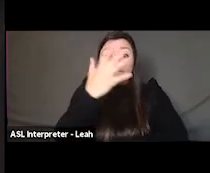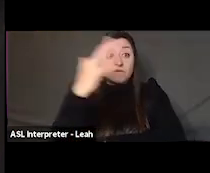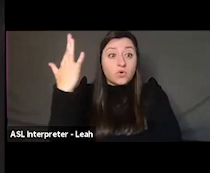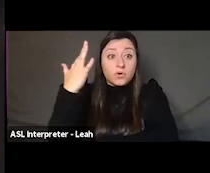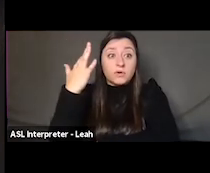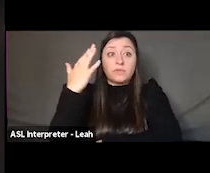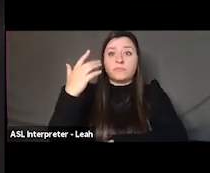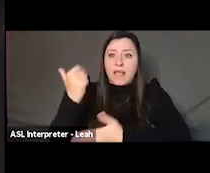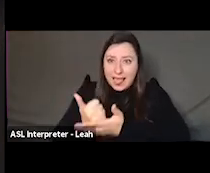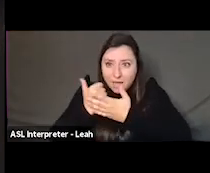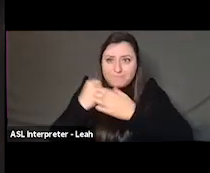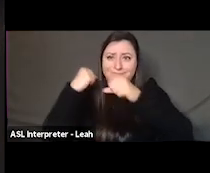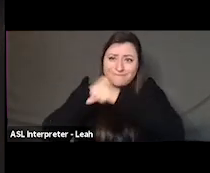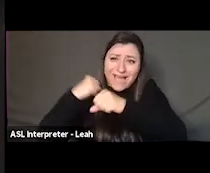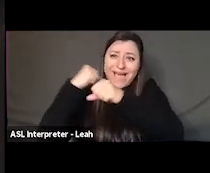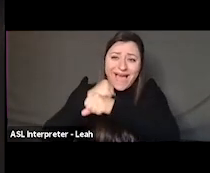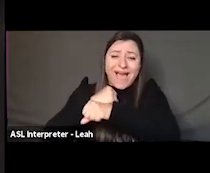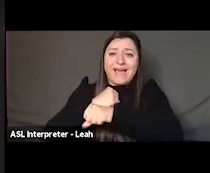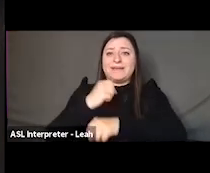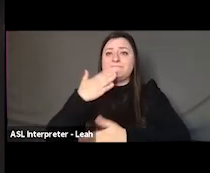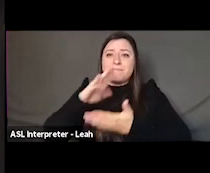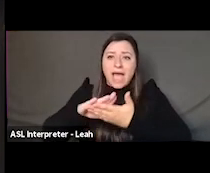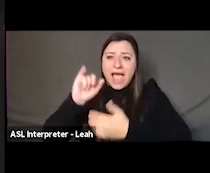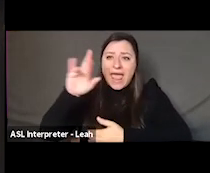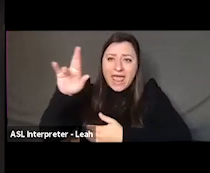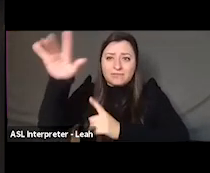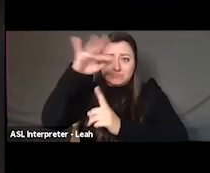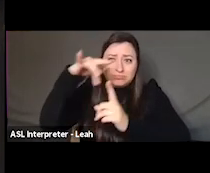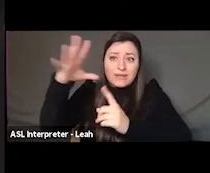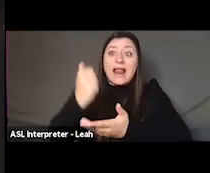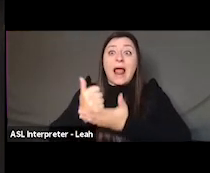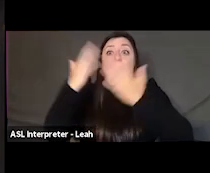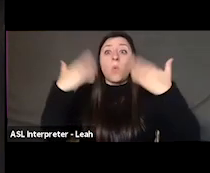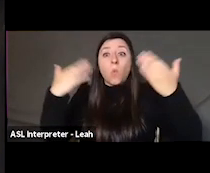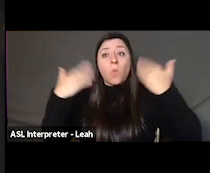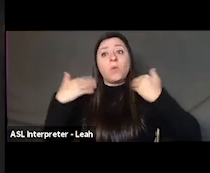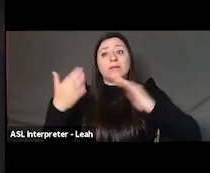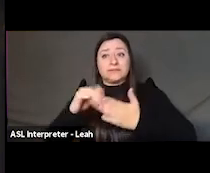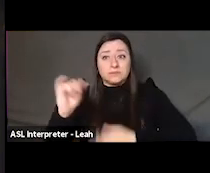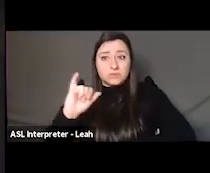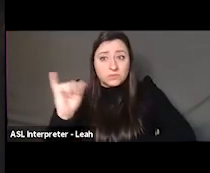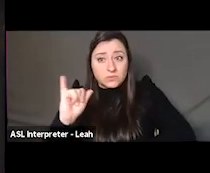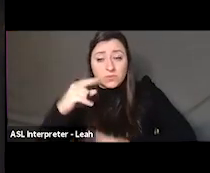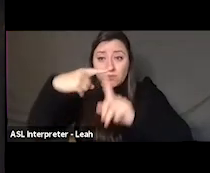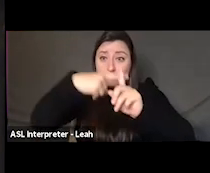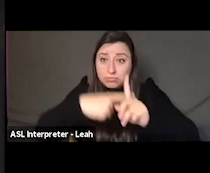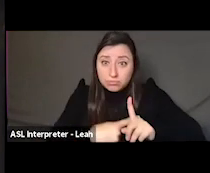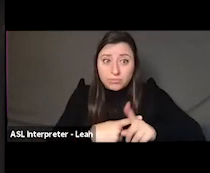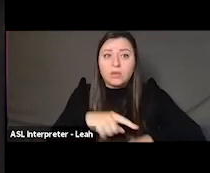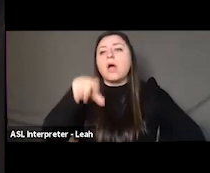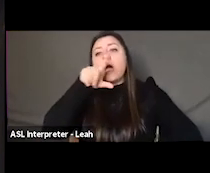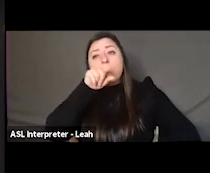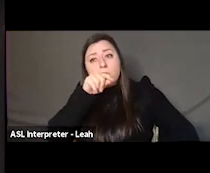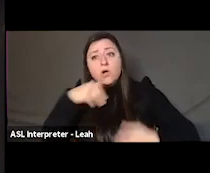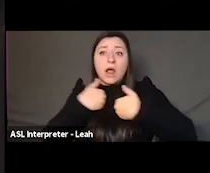air pollution, in cooling down cities. They also help protecting biodiversity, birds, animals, insects. They help us in managing